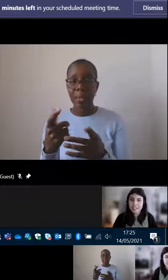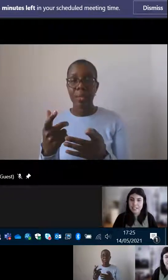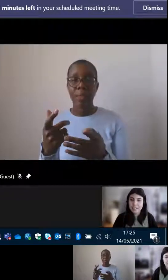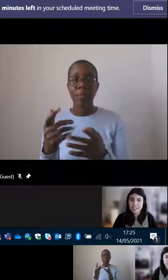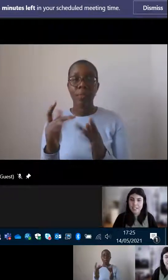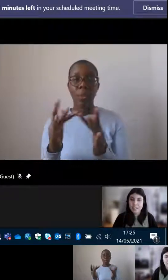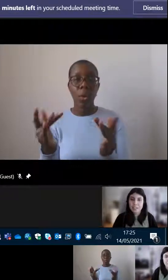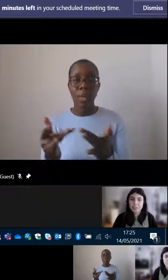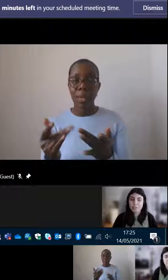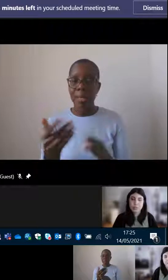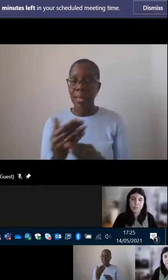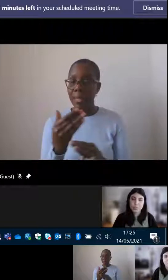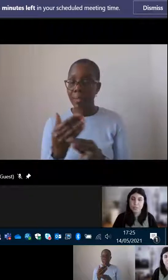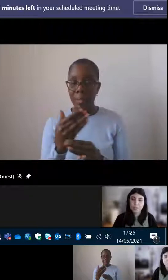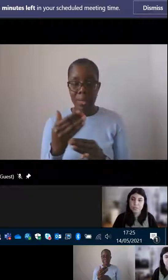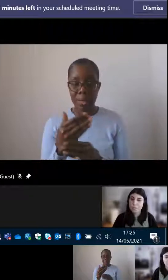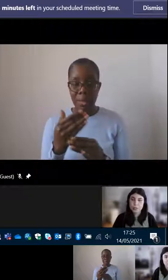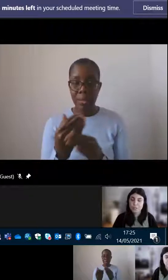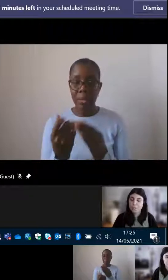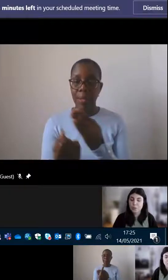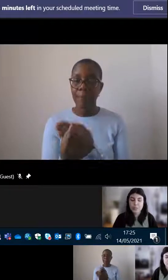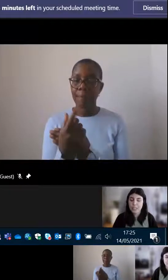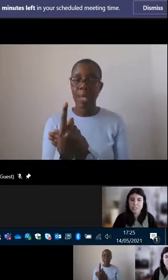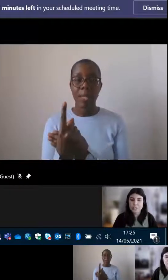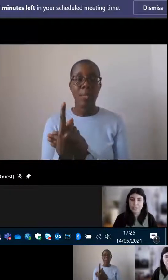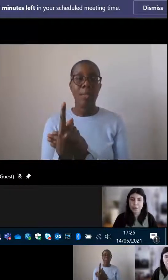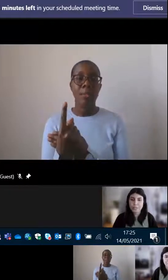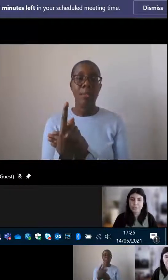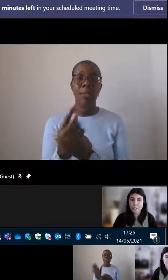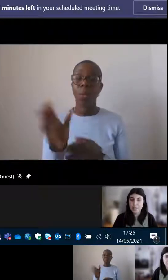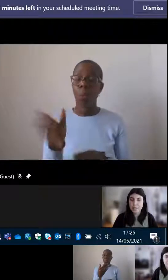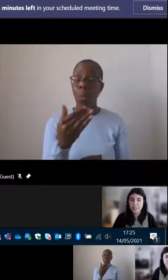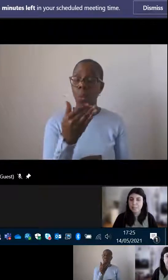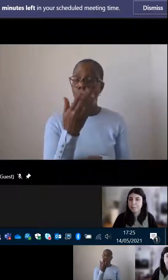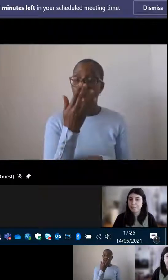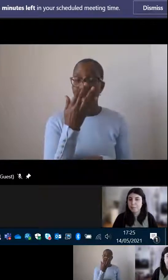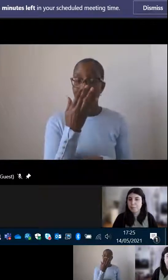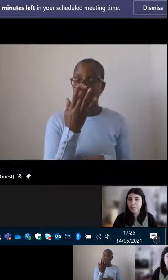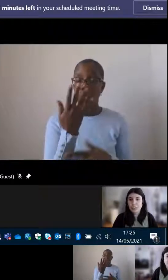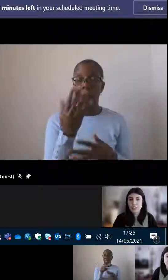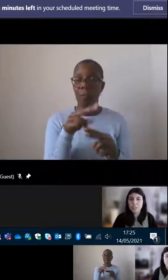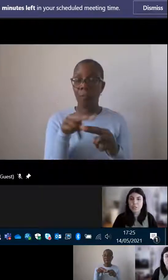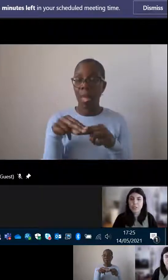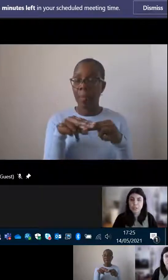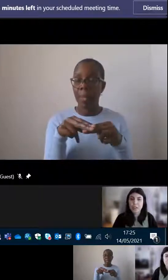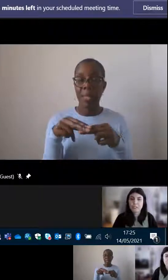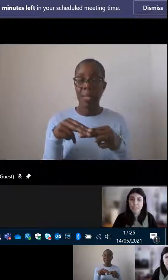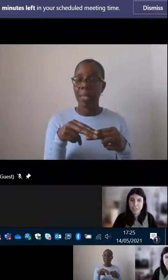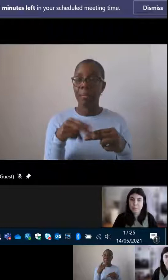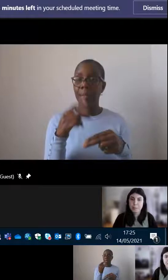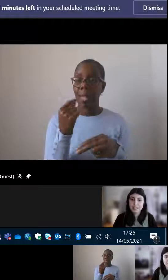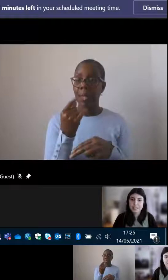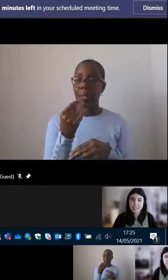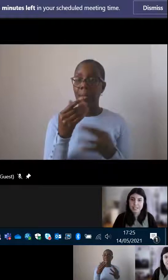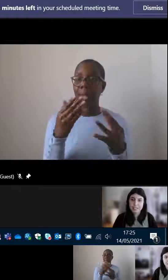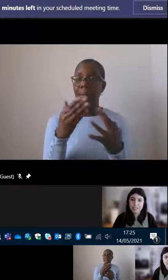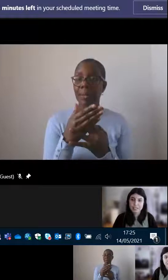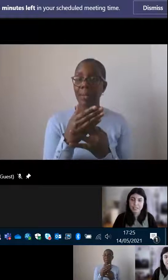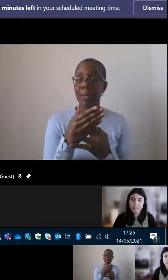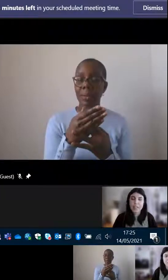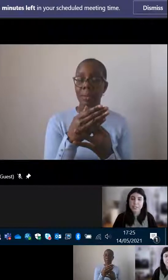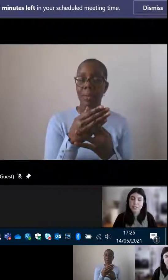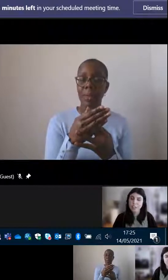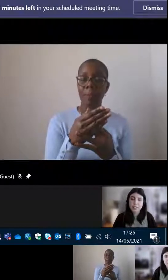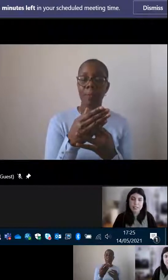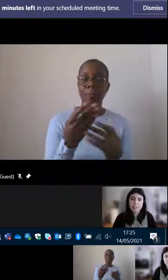and events, which is great for all ages, the whole family. They also have free PC